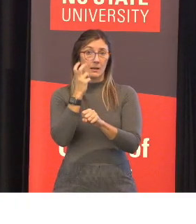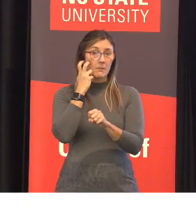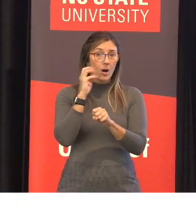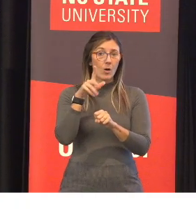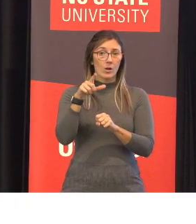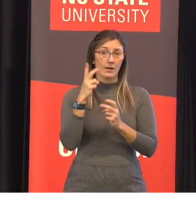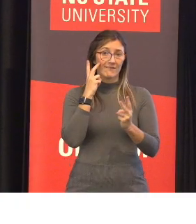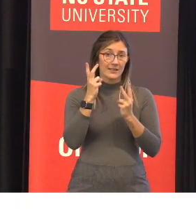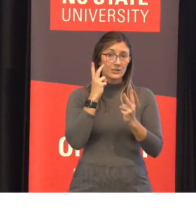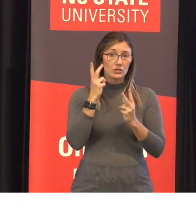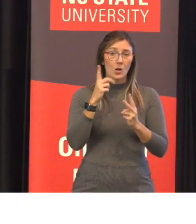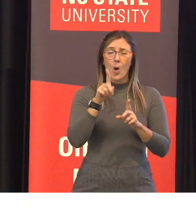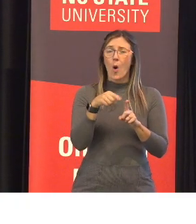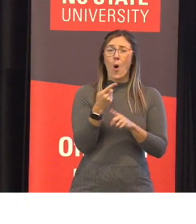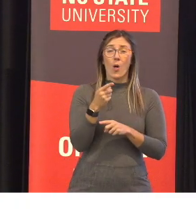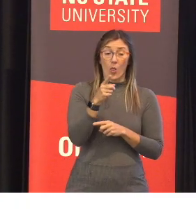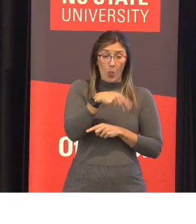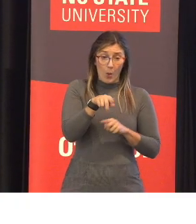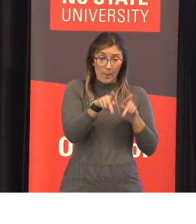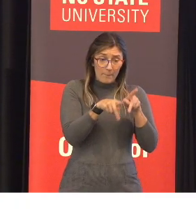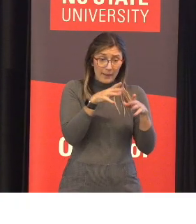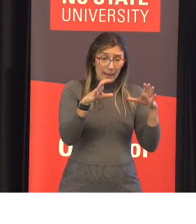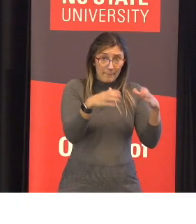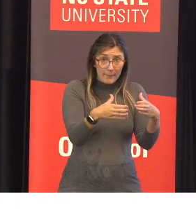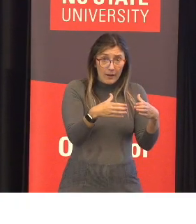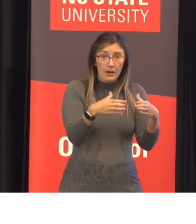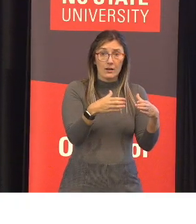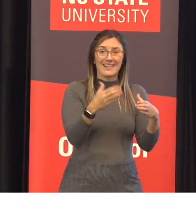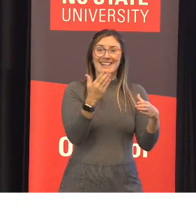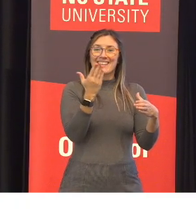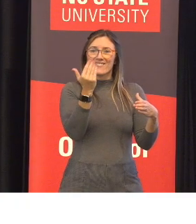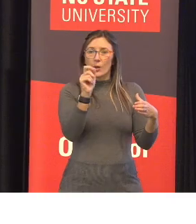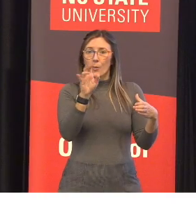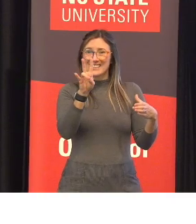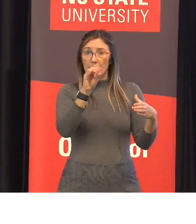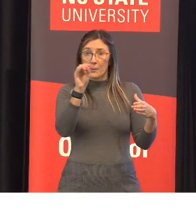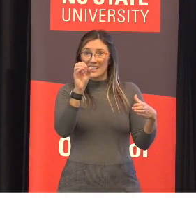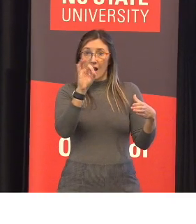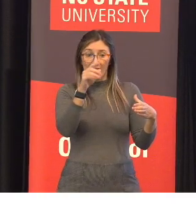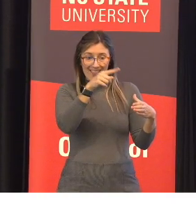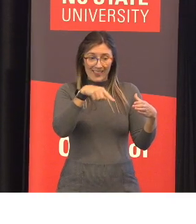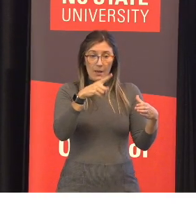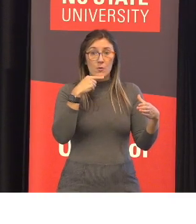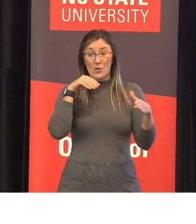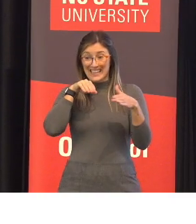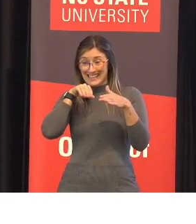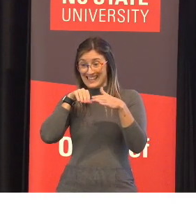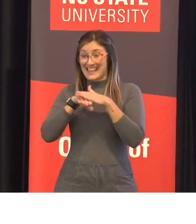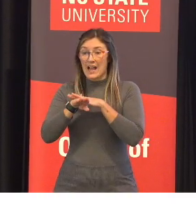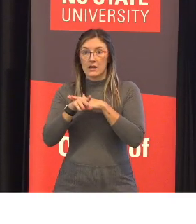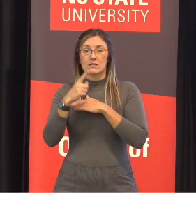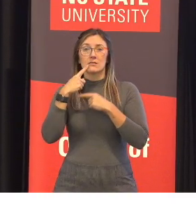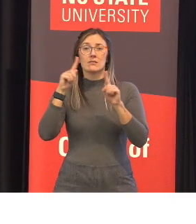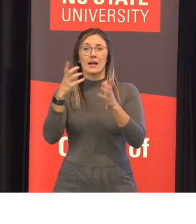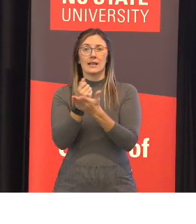Only 15.7% of them that get in actually get a degree.